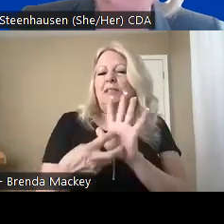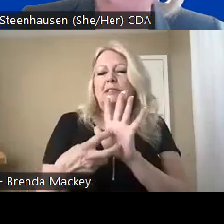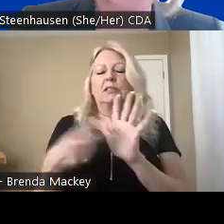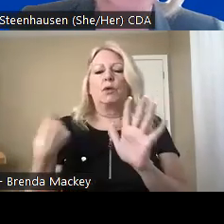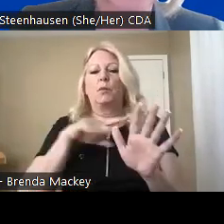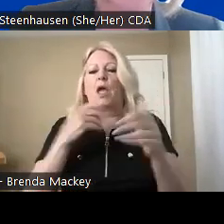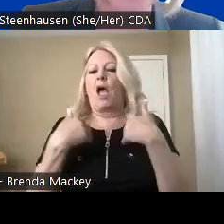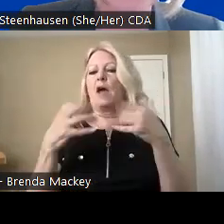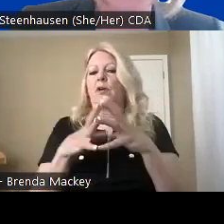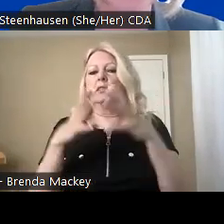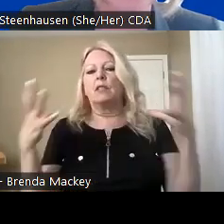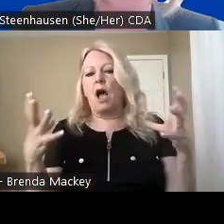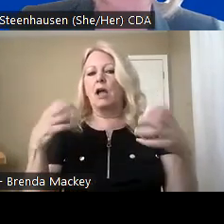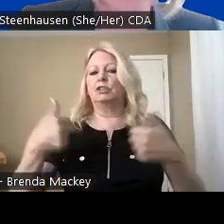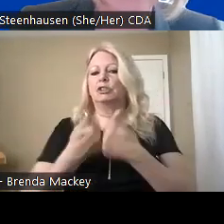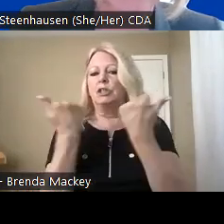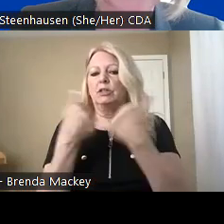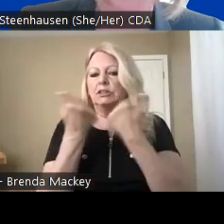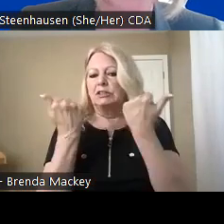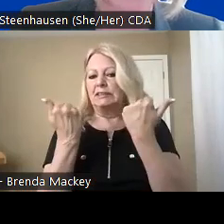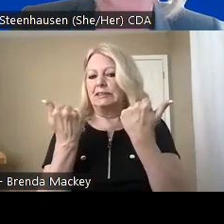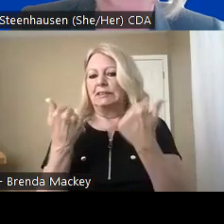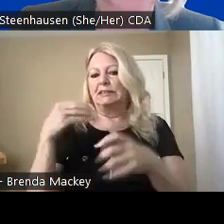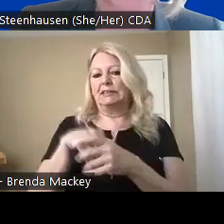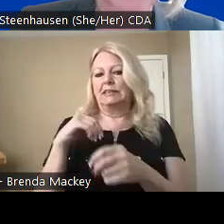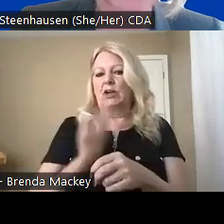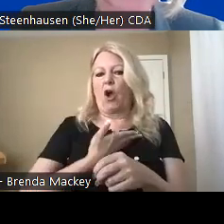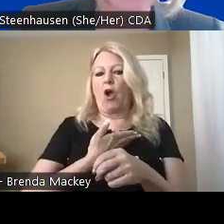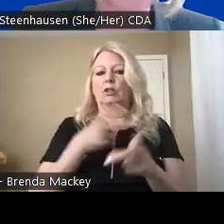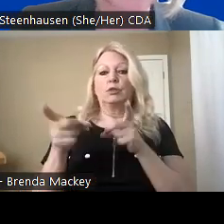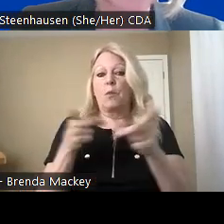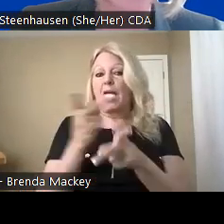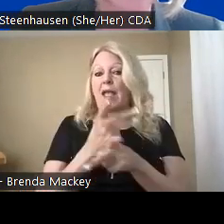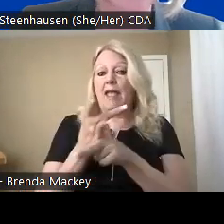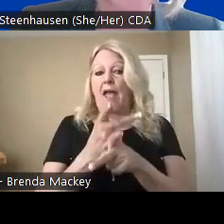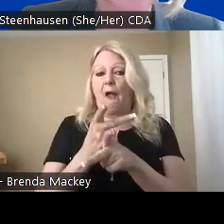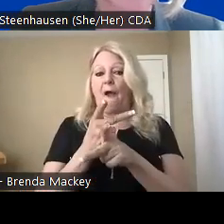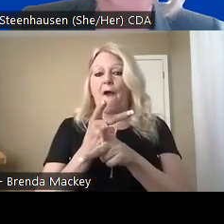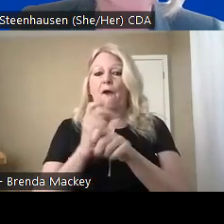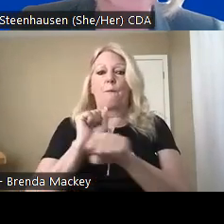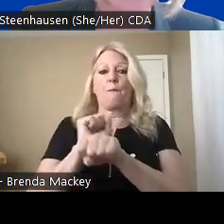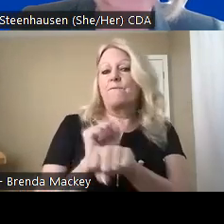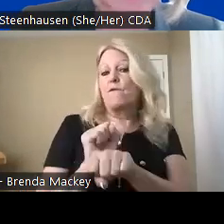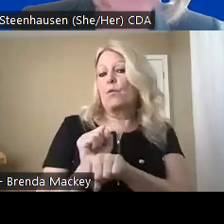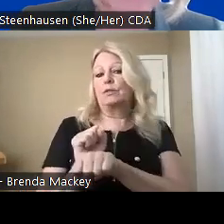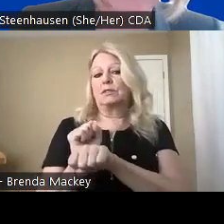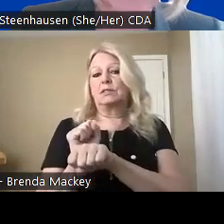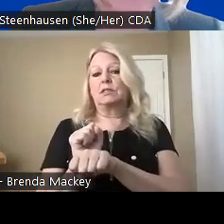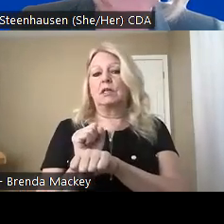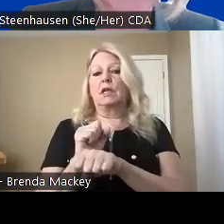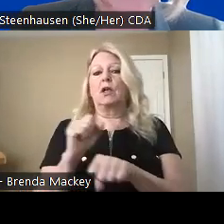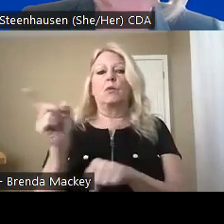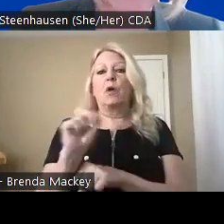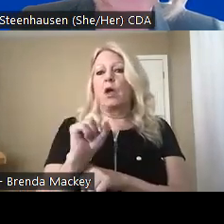have a tremendous challenge in our direct care workforce in particular, both ensuring that we support our unpaid